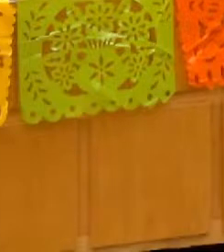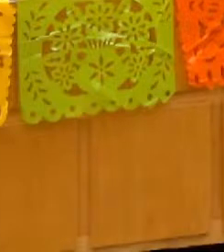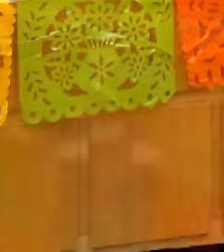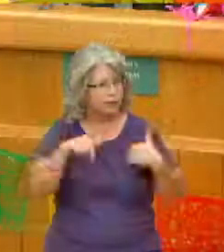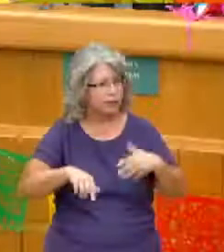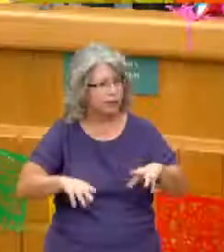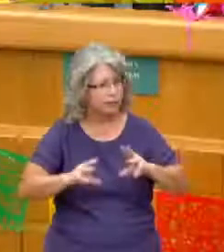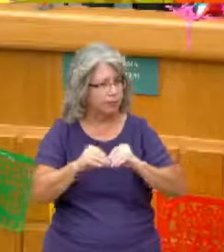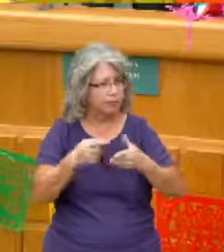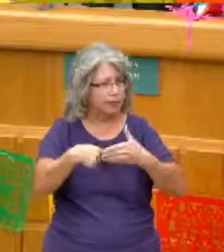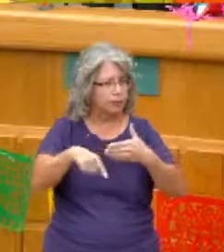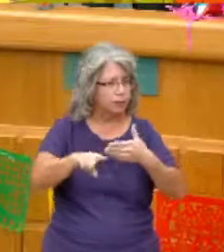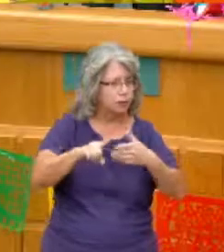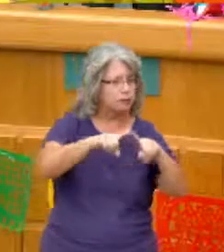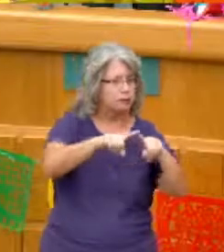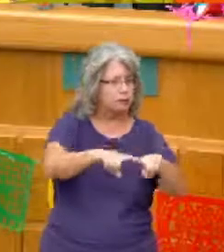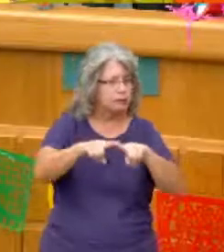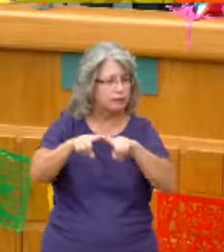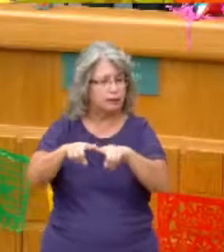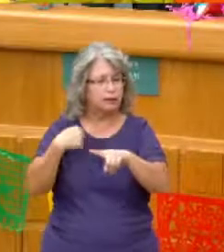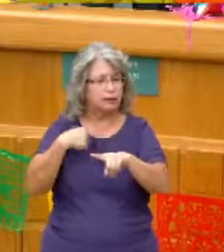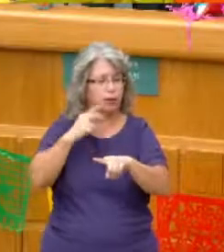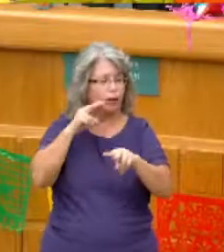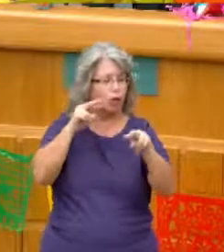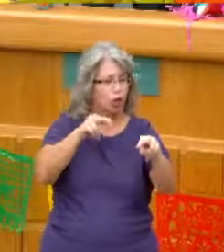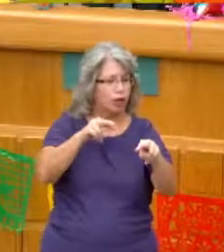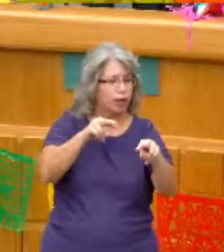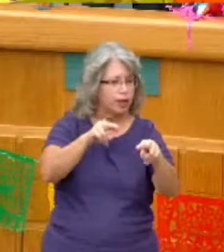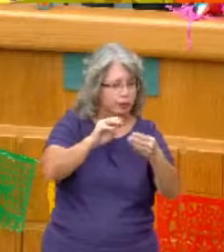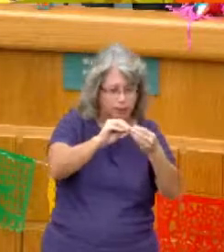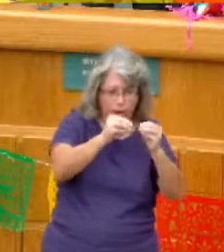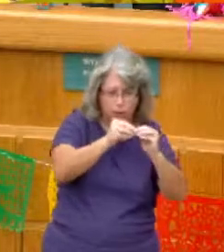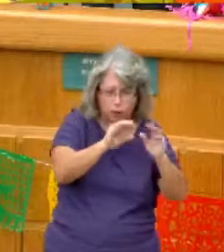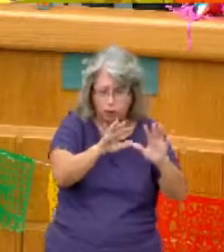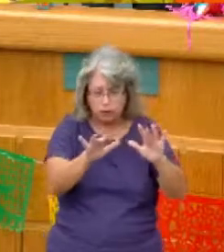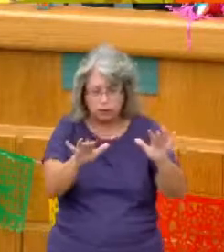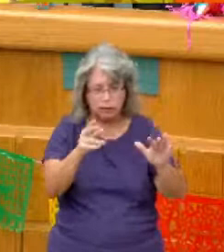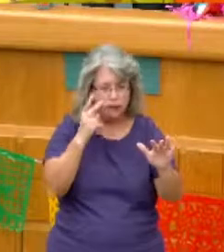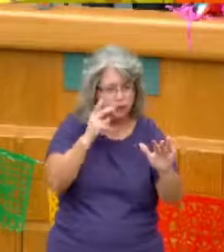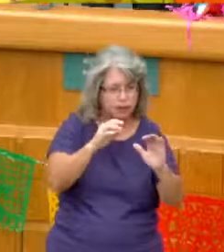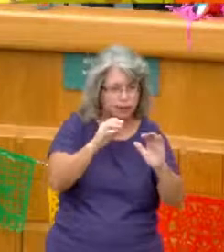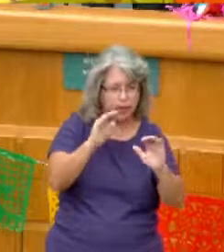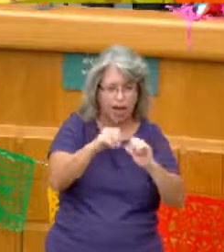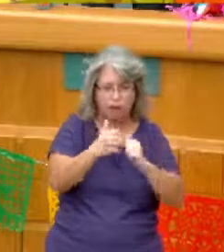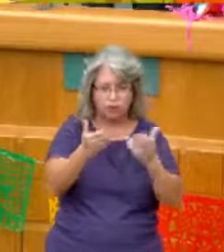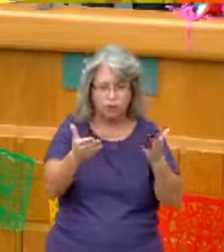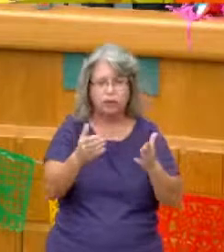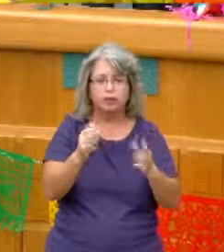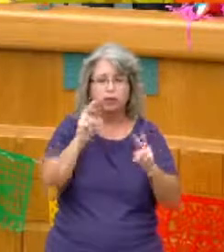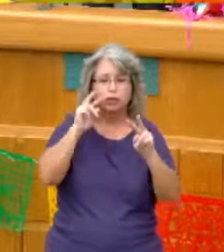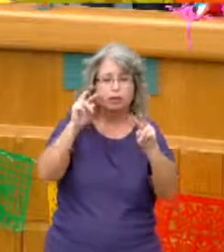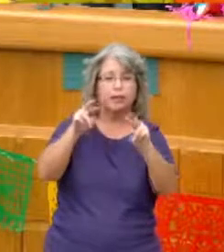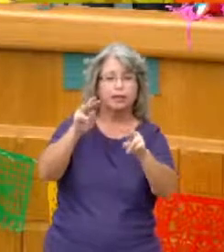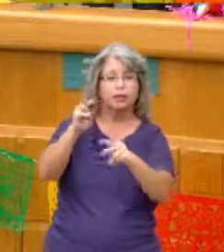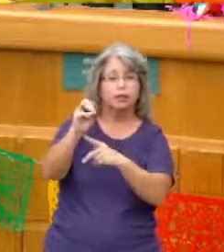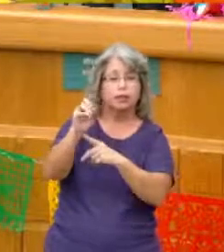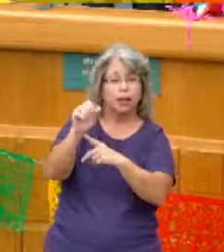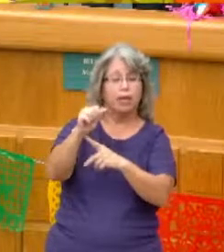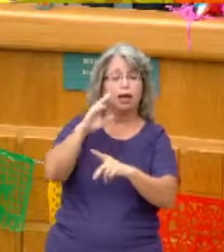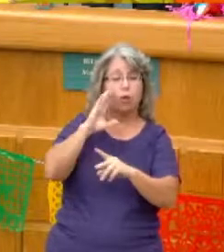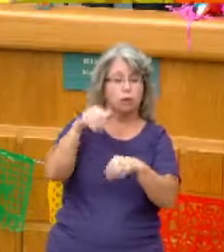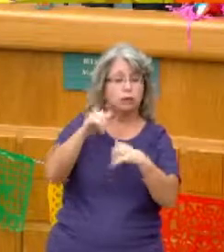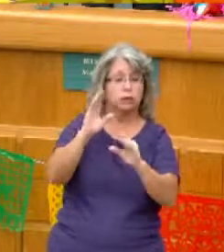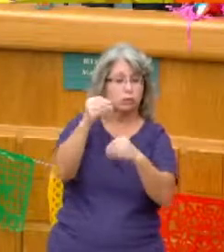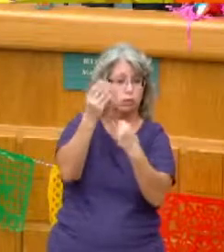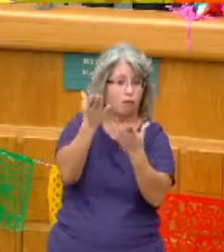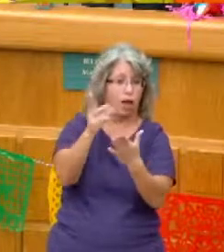It depends. We're looking at the cases and seeing how everything is going. So just pay attention to the media and you'll get those updates. But